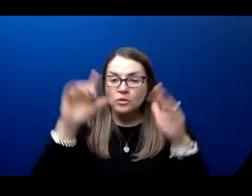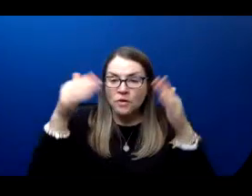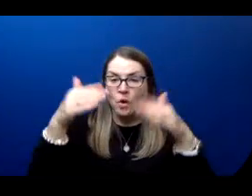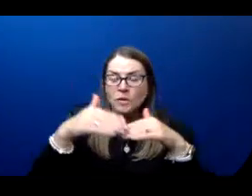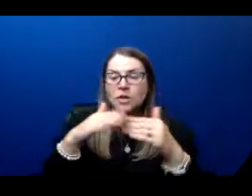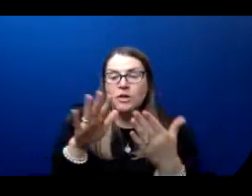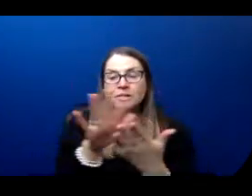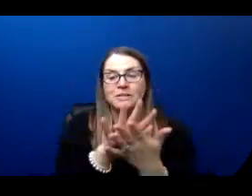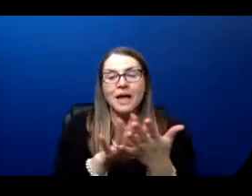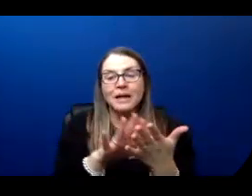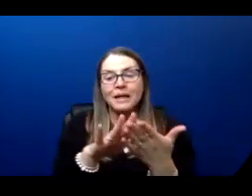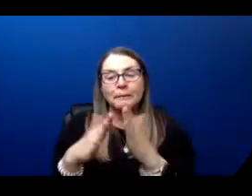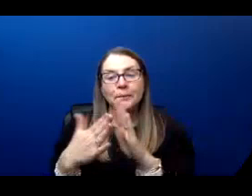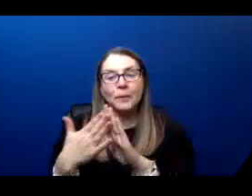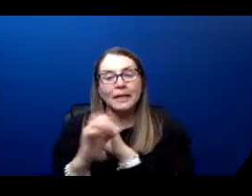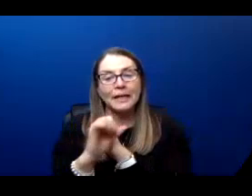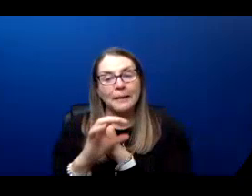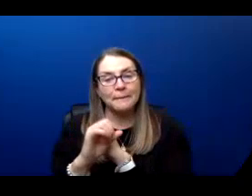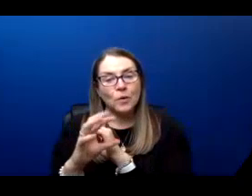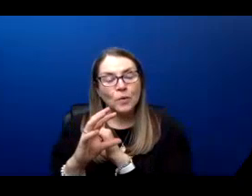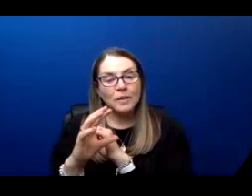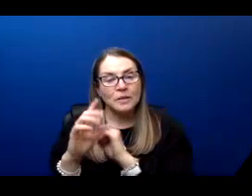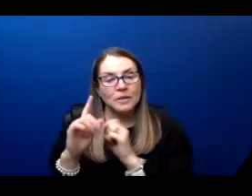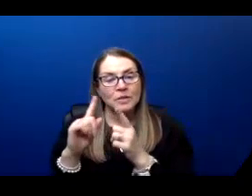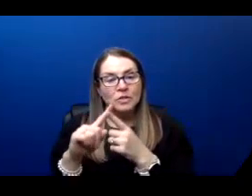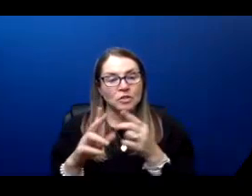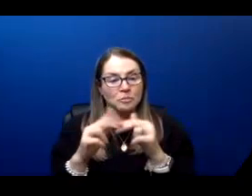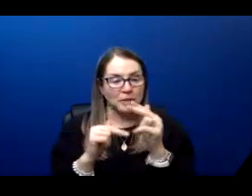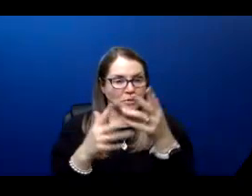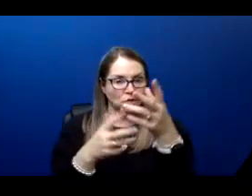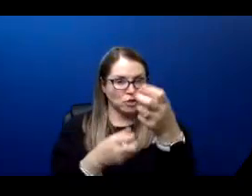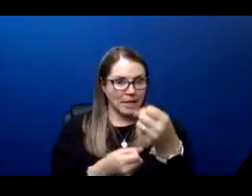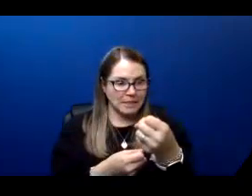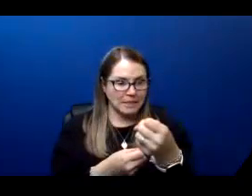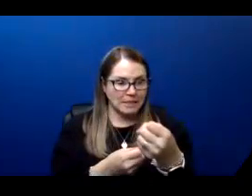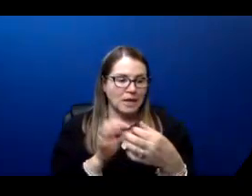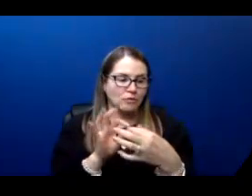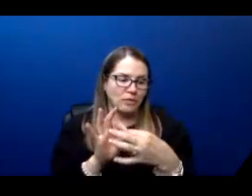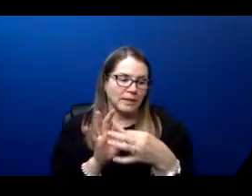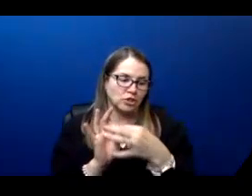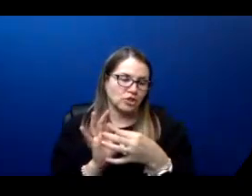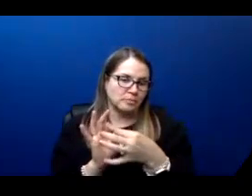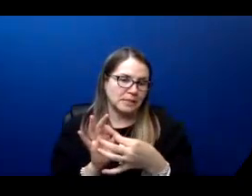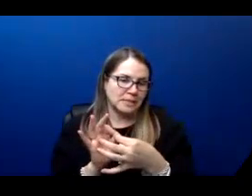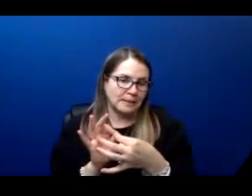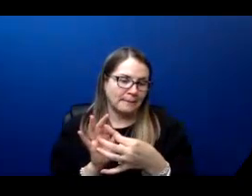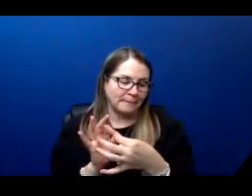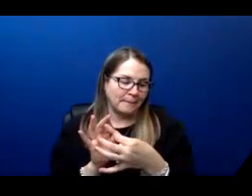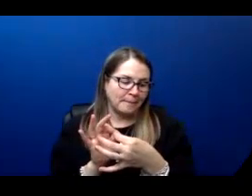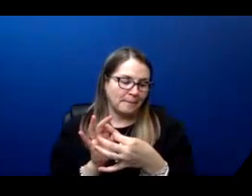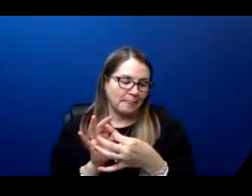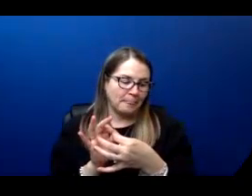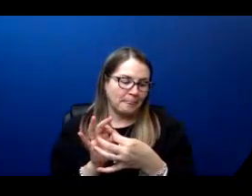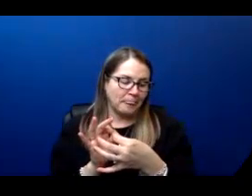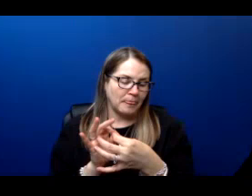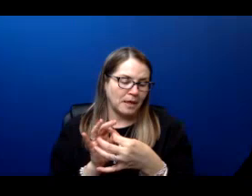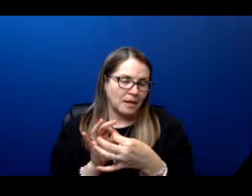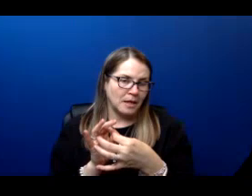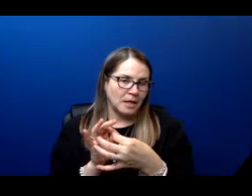campaigns featuring real stories and testimonials to build trust and relationships. So I think